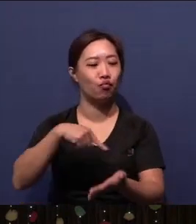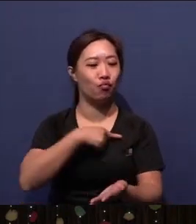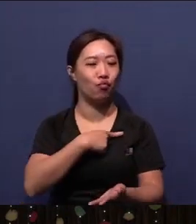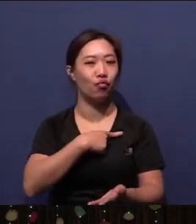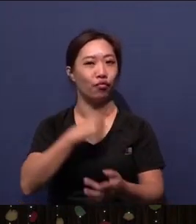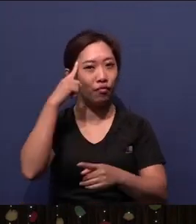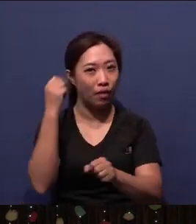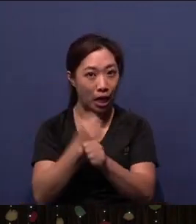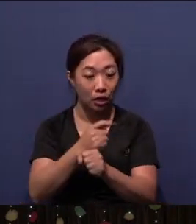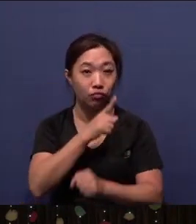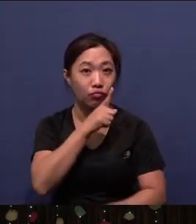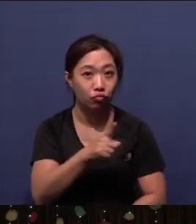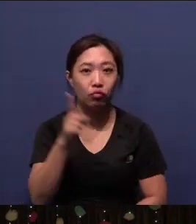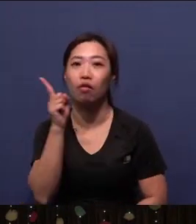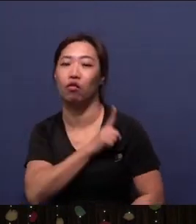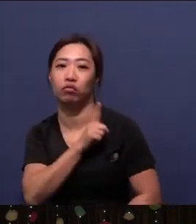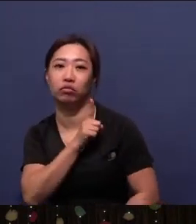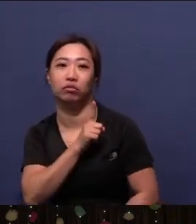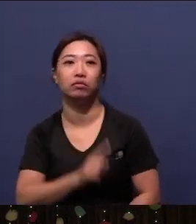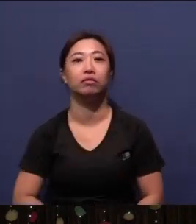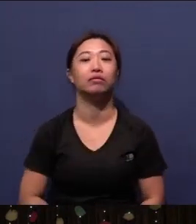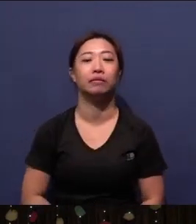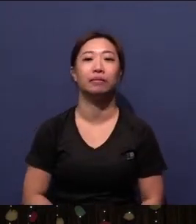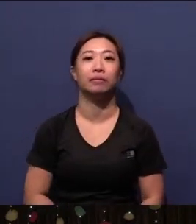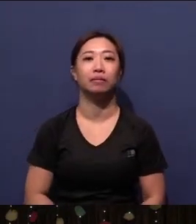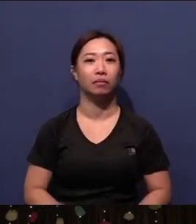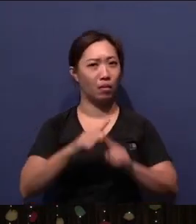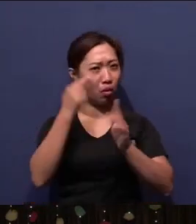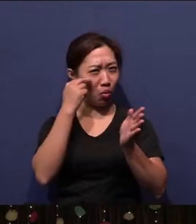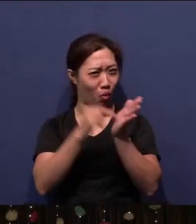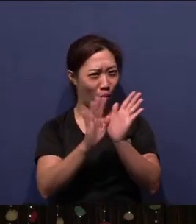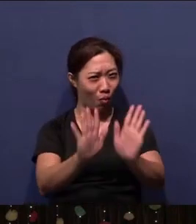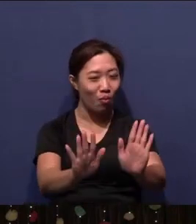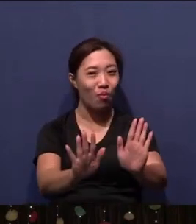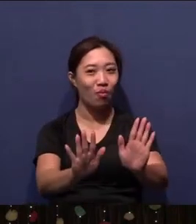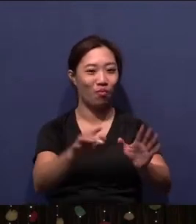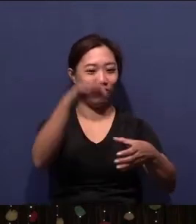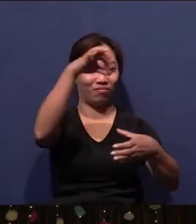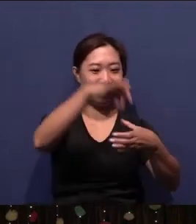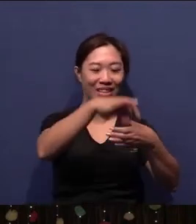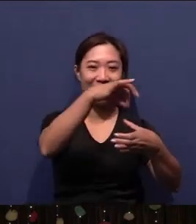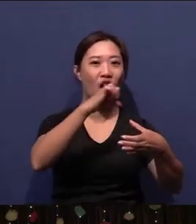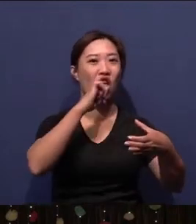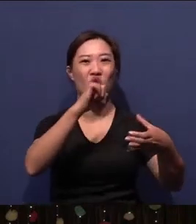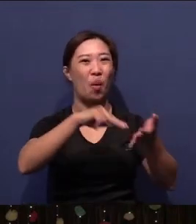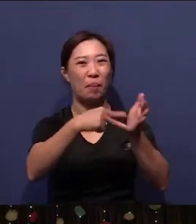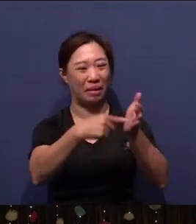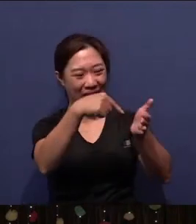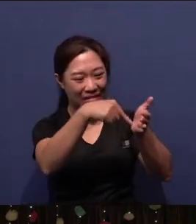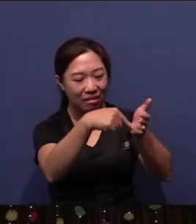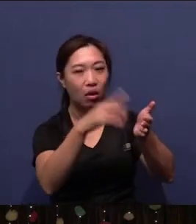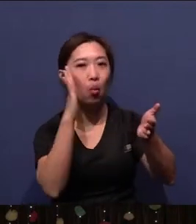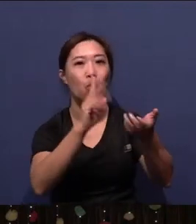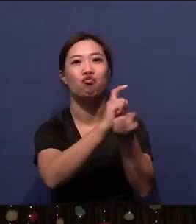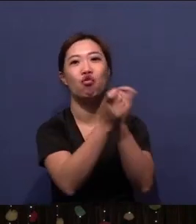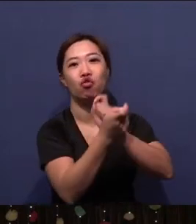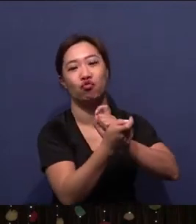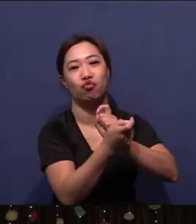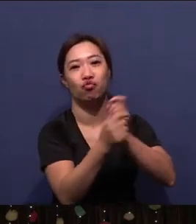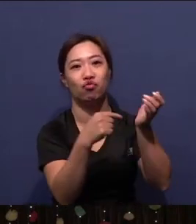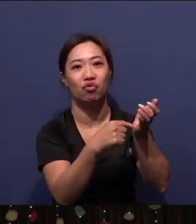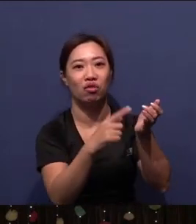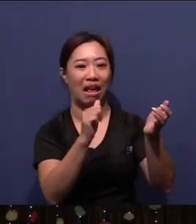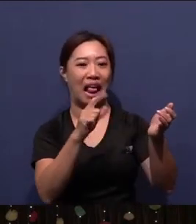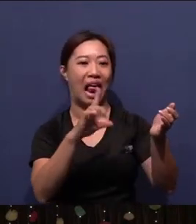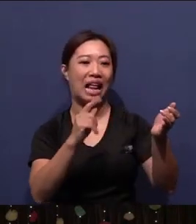genuine or not. But please note, okay, that the litmus test doesn't change the nature of the solution.